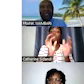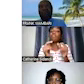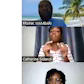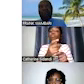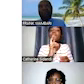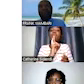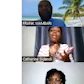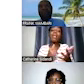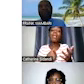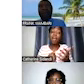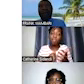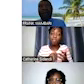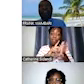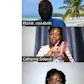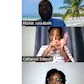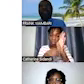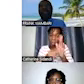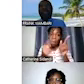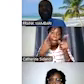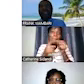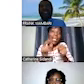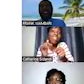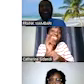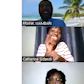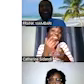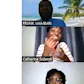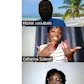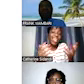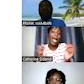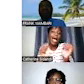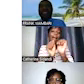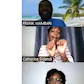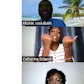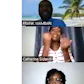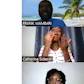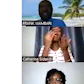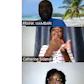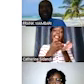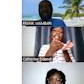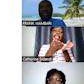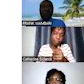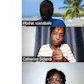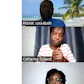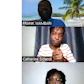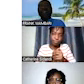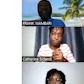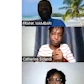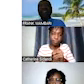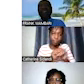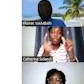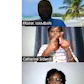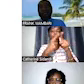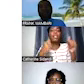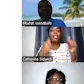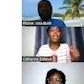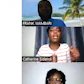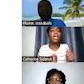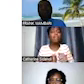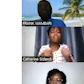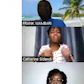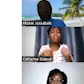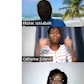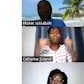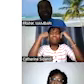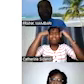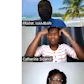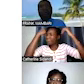But these are some of the things that happen immediately. And the distress can be a lot, can